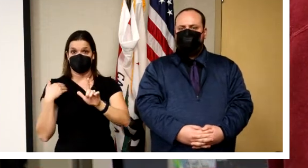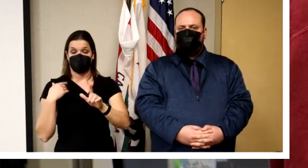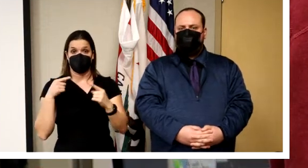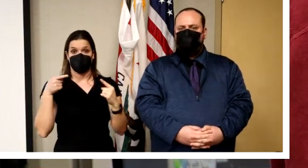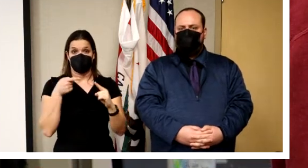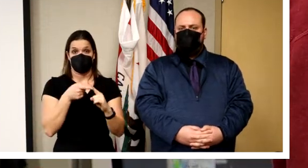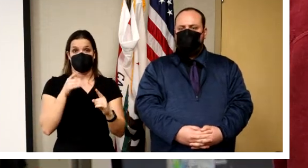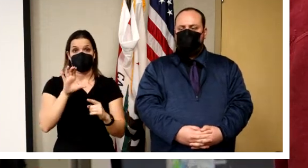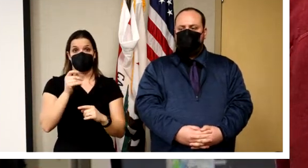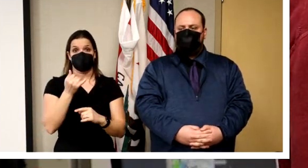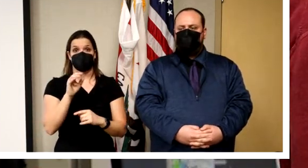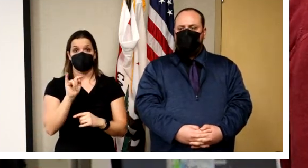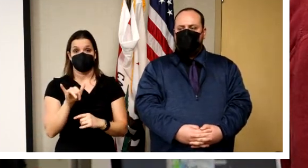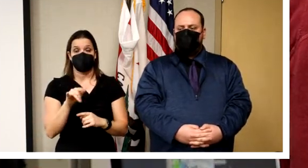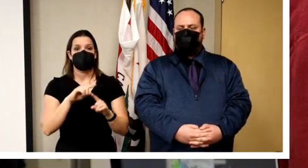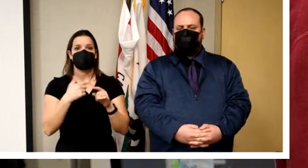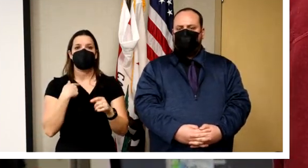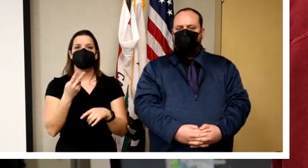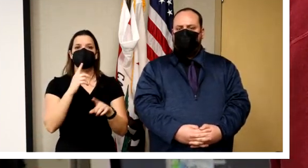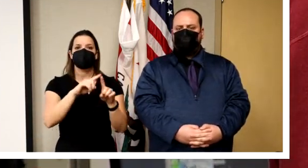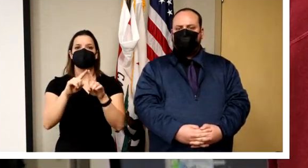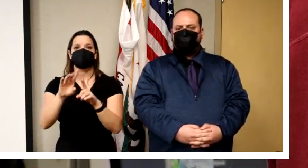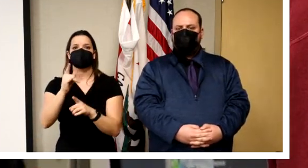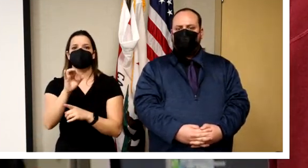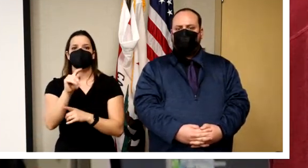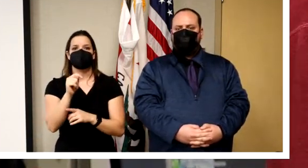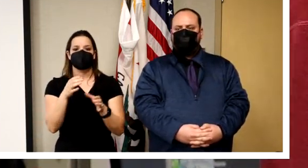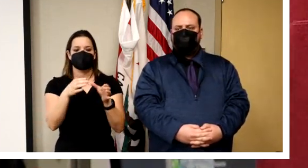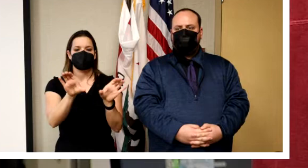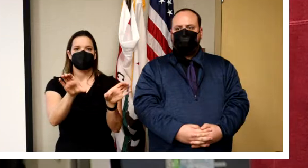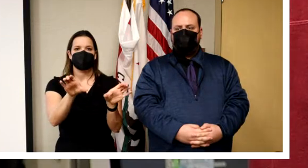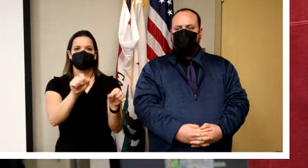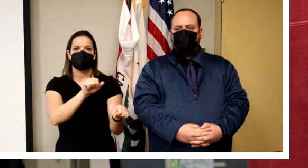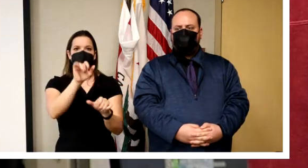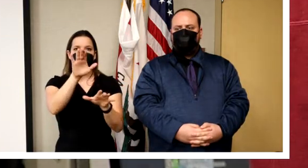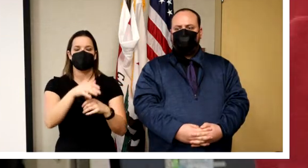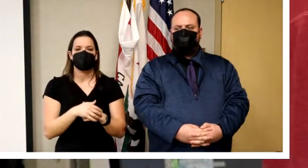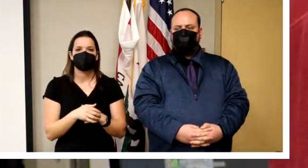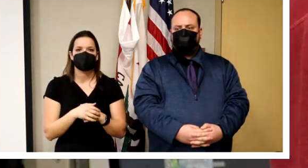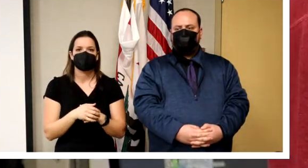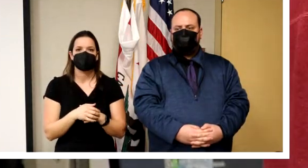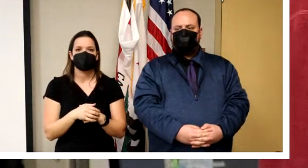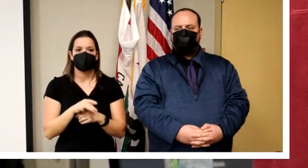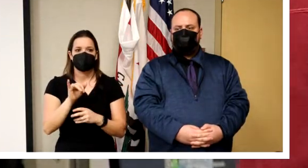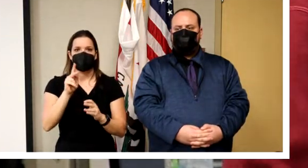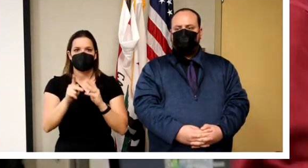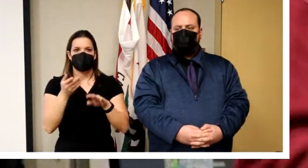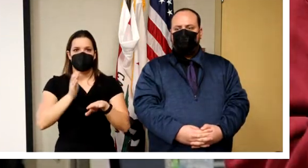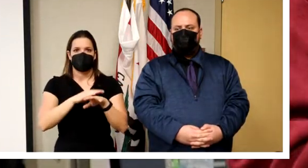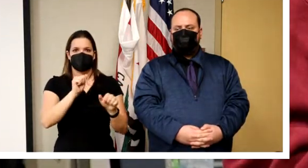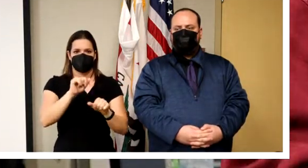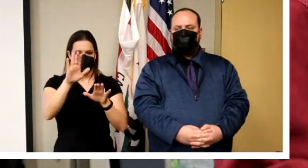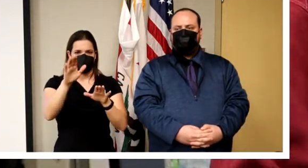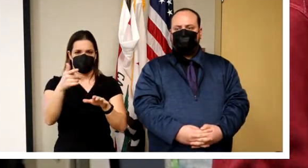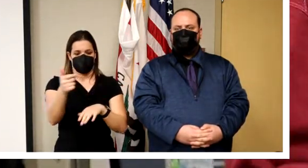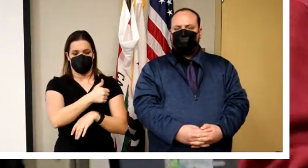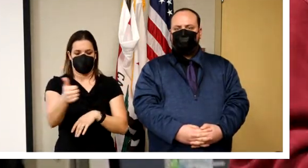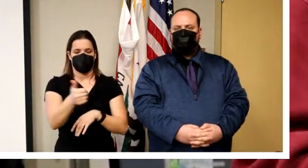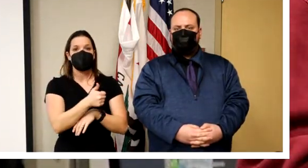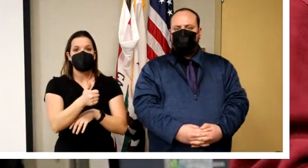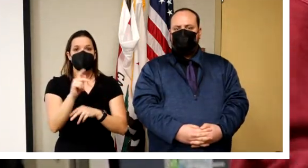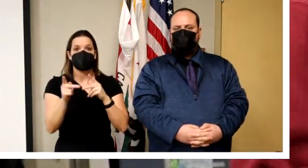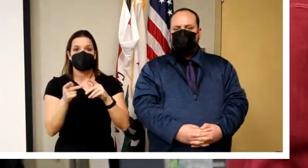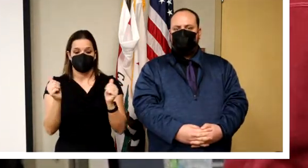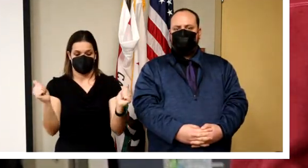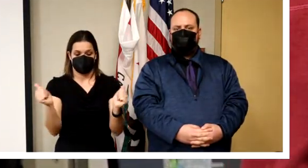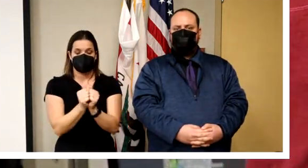contiguity. That's all great, but you have two different districts where they're divided by a mountain range. those people on the mountain range don't cross back and forth. The people who